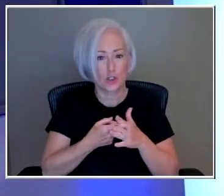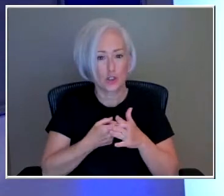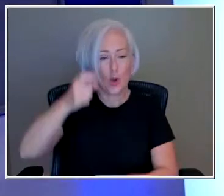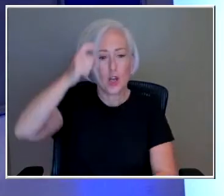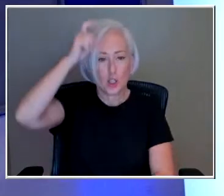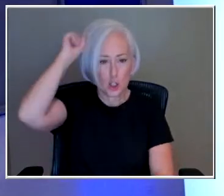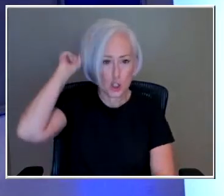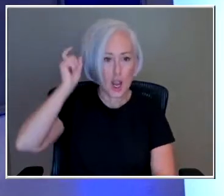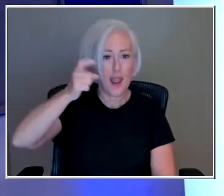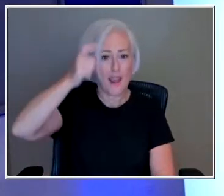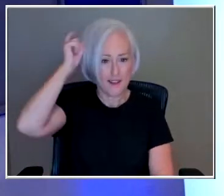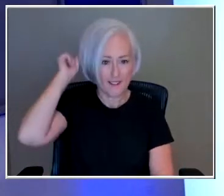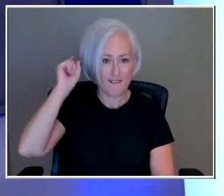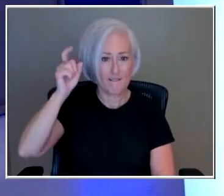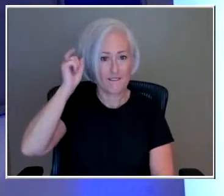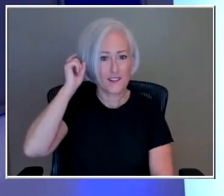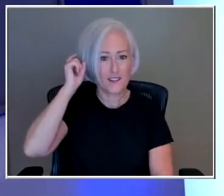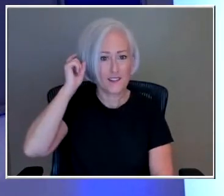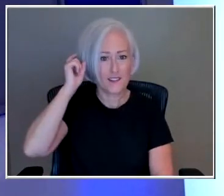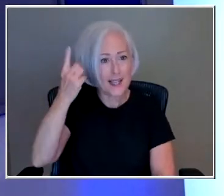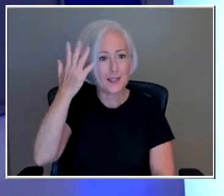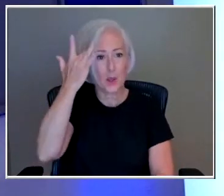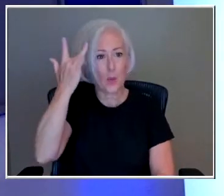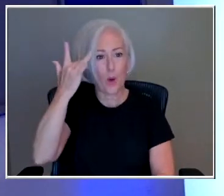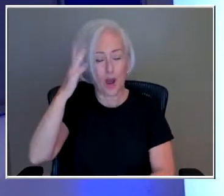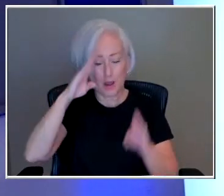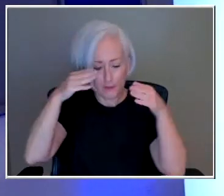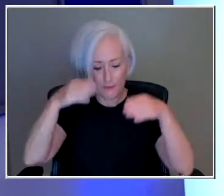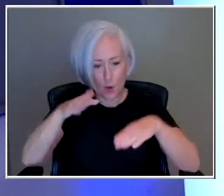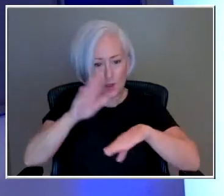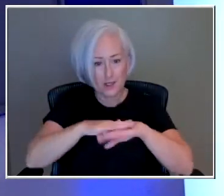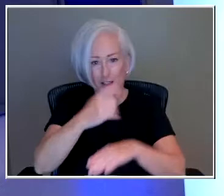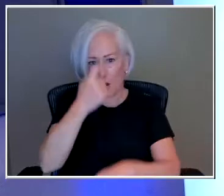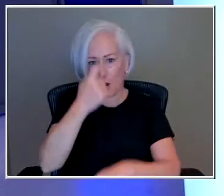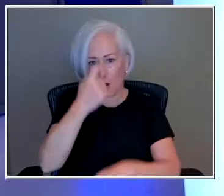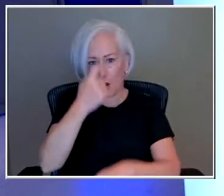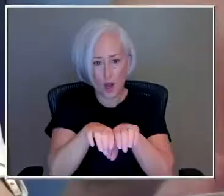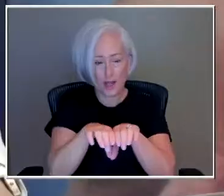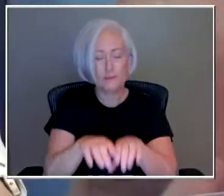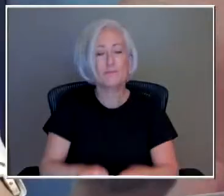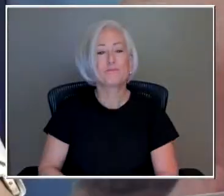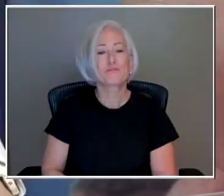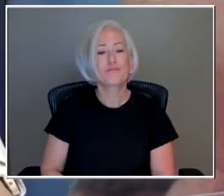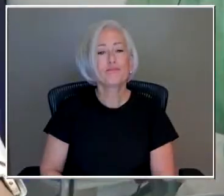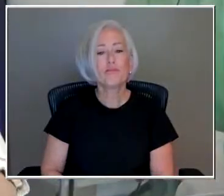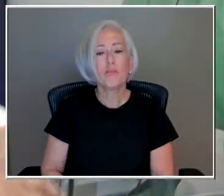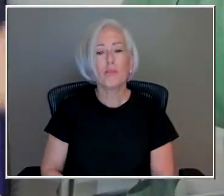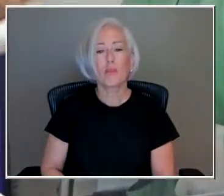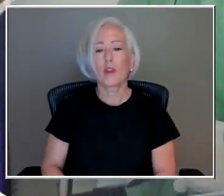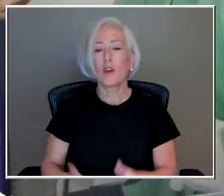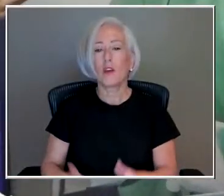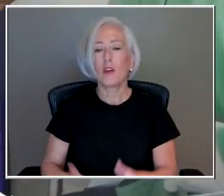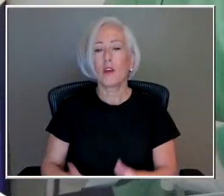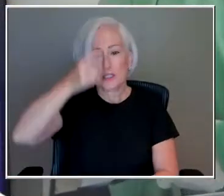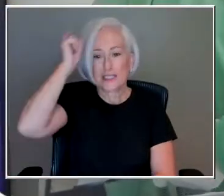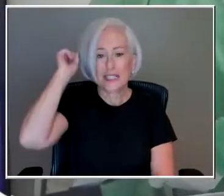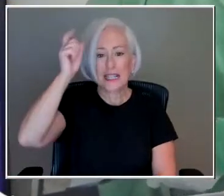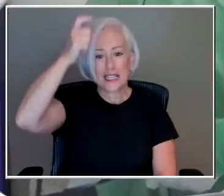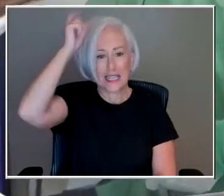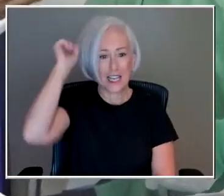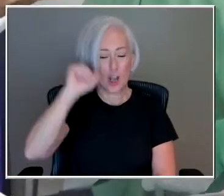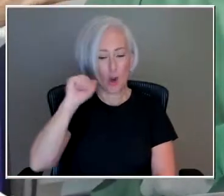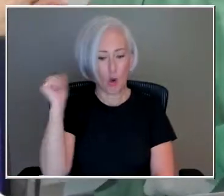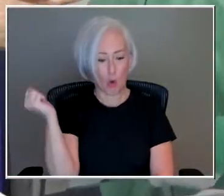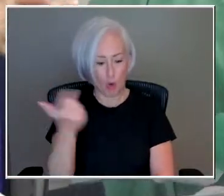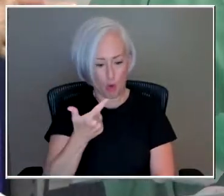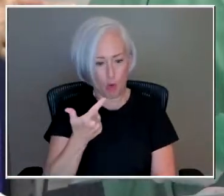in Right. to the brain area. But how are we prepping the patient? So we first clip all the hair from the scalp because the hair would